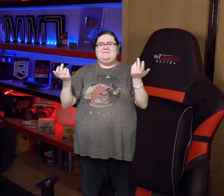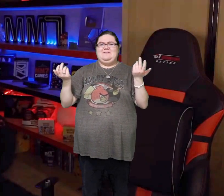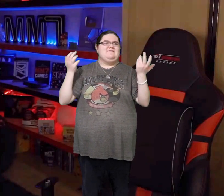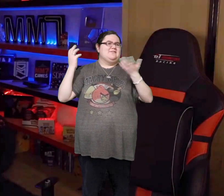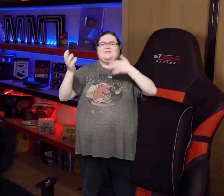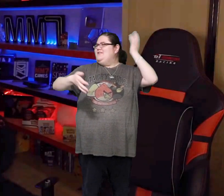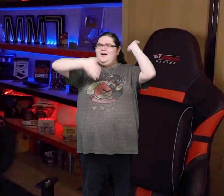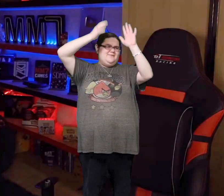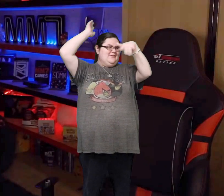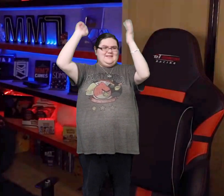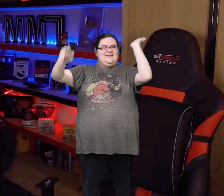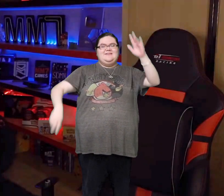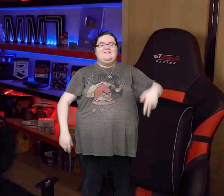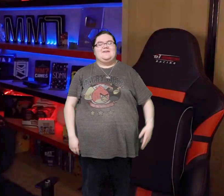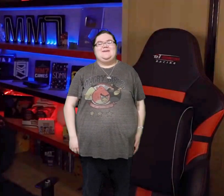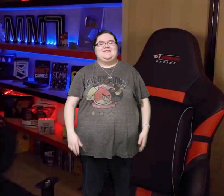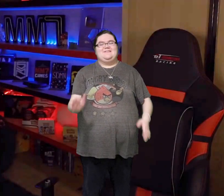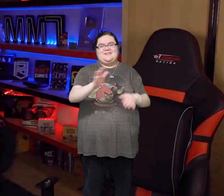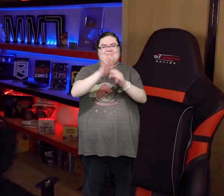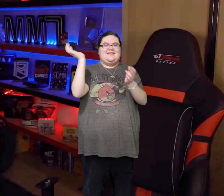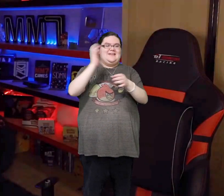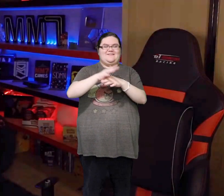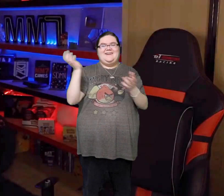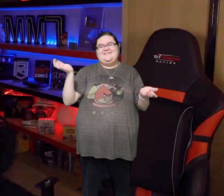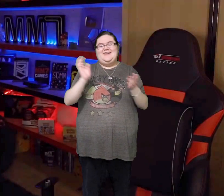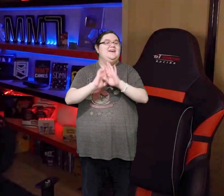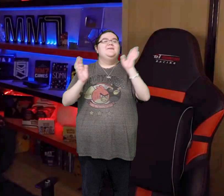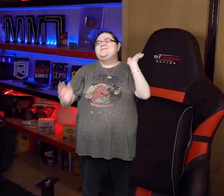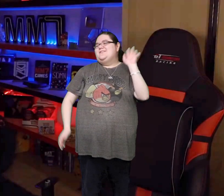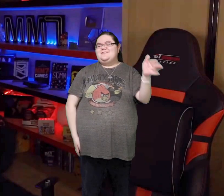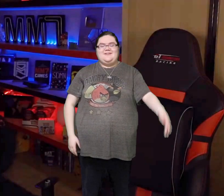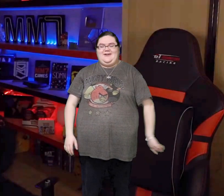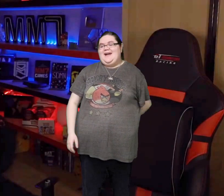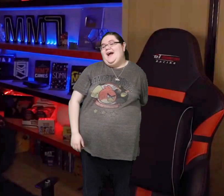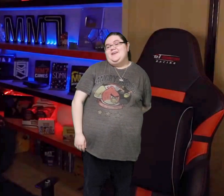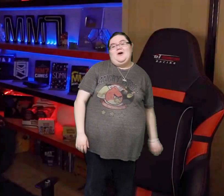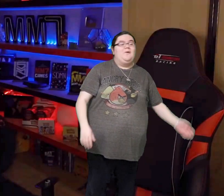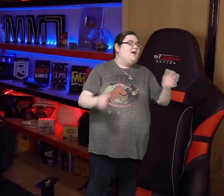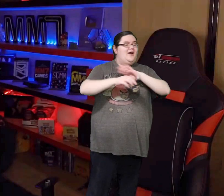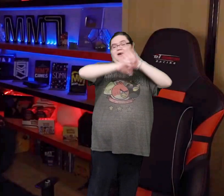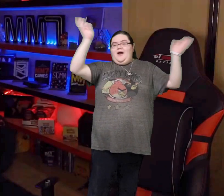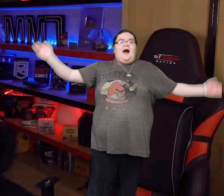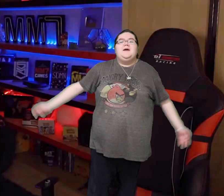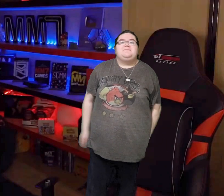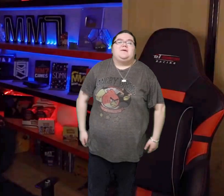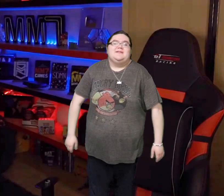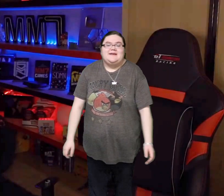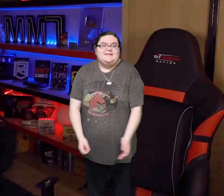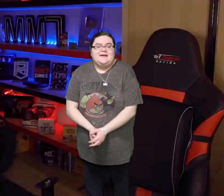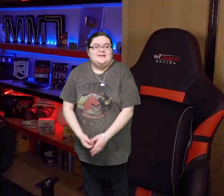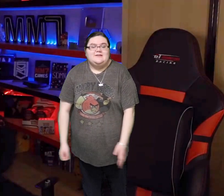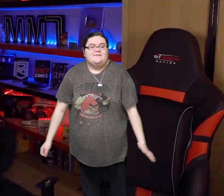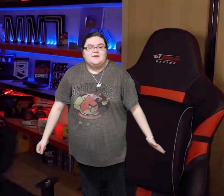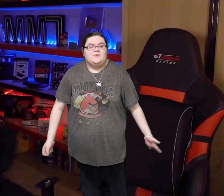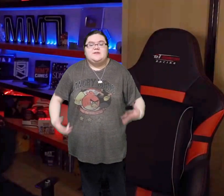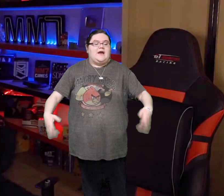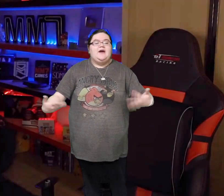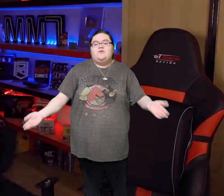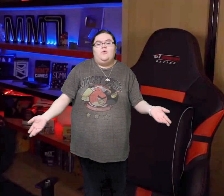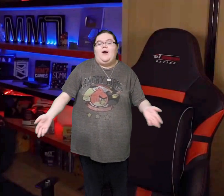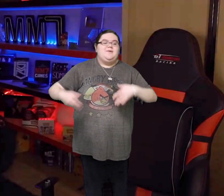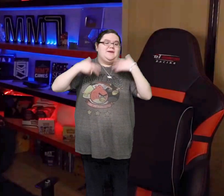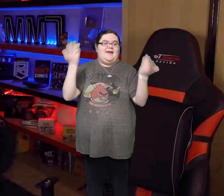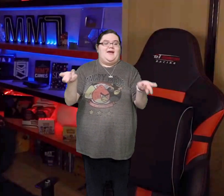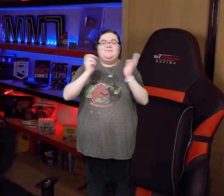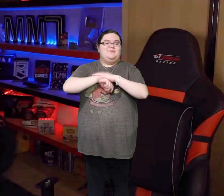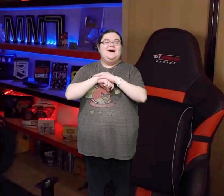57 different flavors or something weird, like, you know what I mean? So it's just like, that's why it was, no, sorry, I know. I'm babbling at the end of these for some reason. I